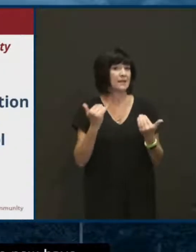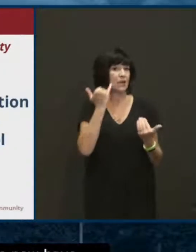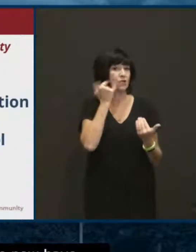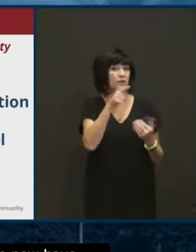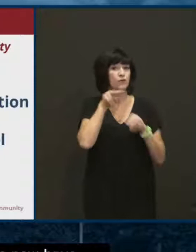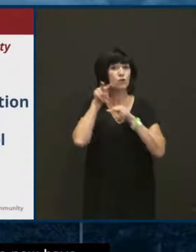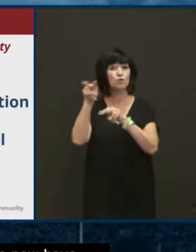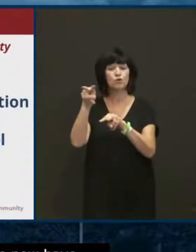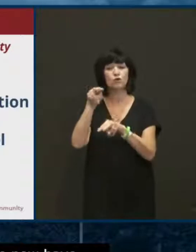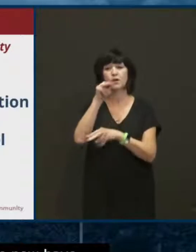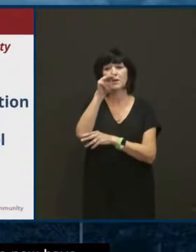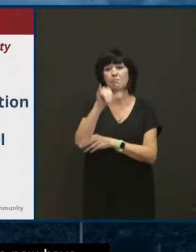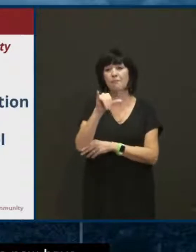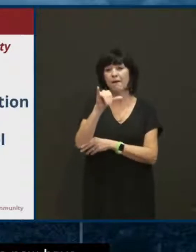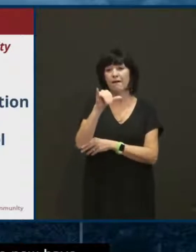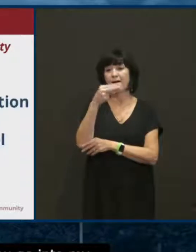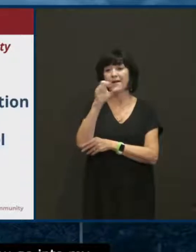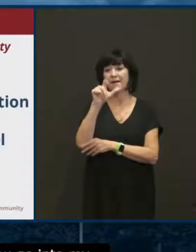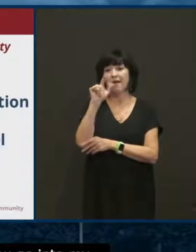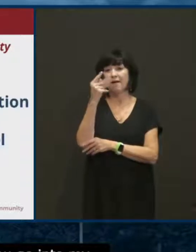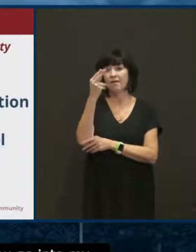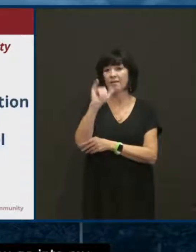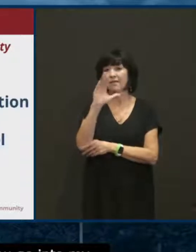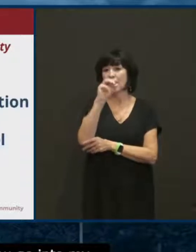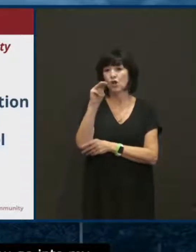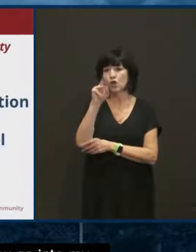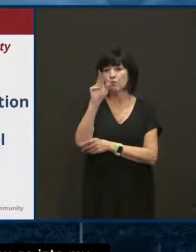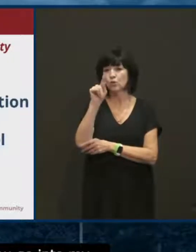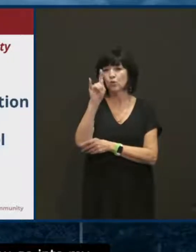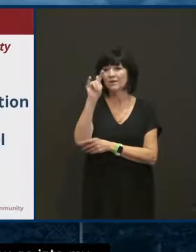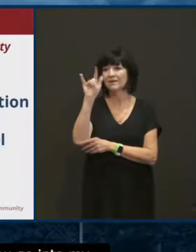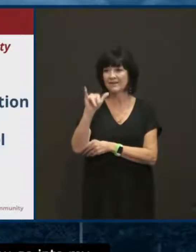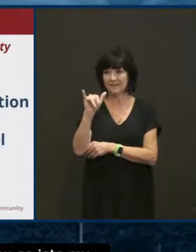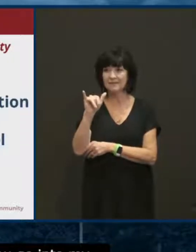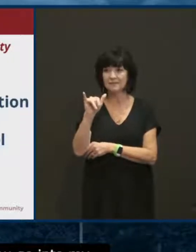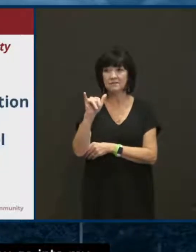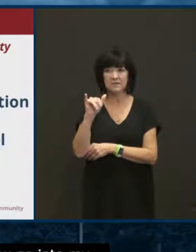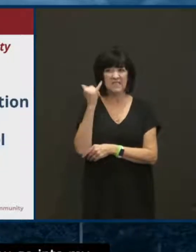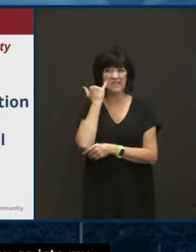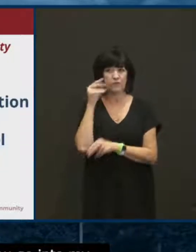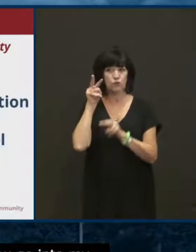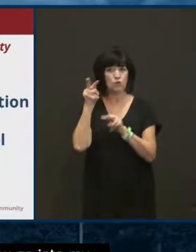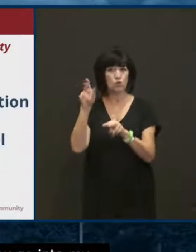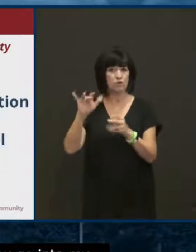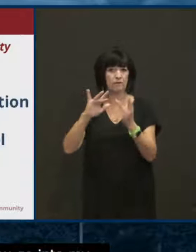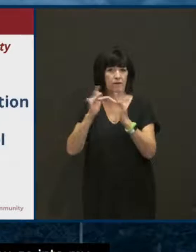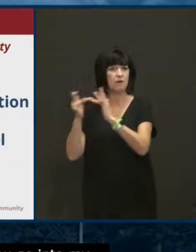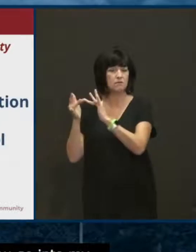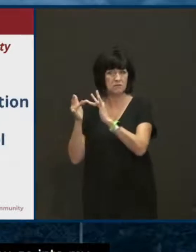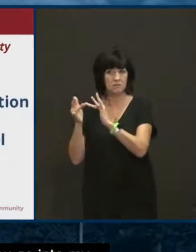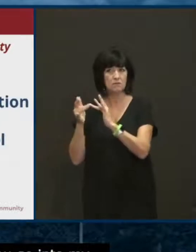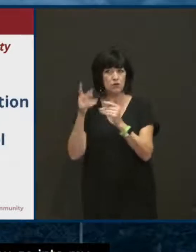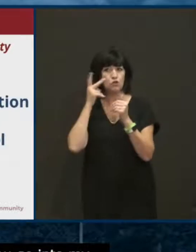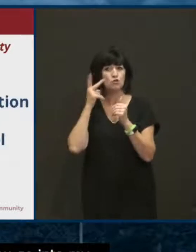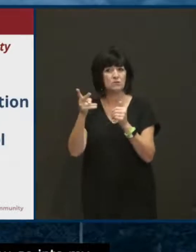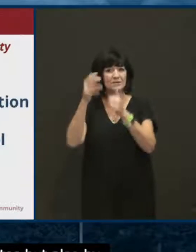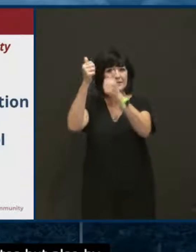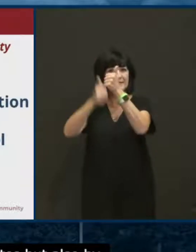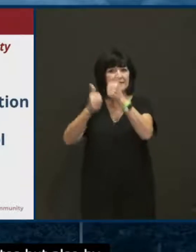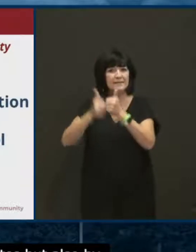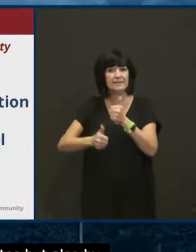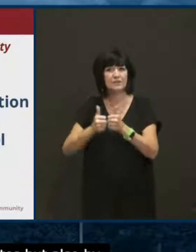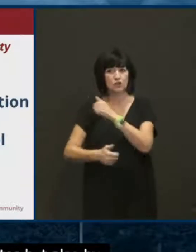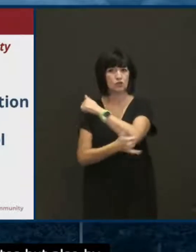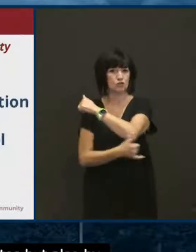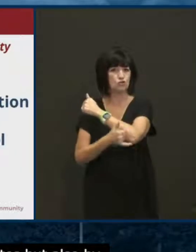Healthy Community, you will see overall hospitalization rates, but also by county. So from this, you can see over the